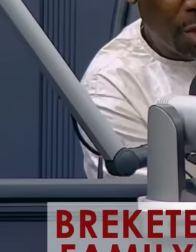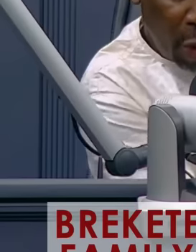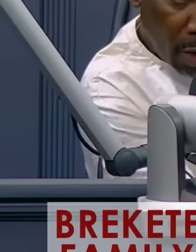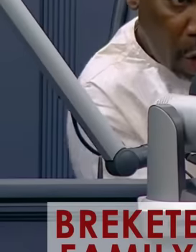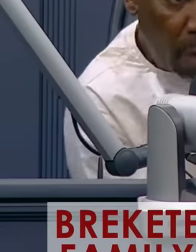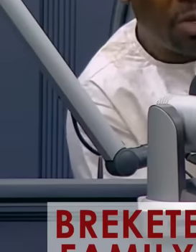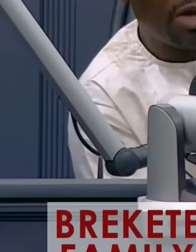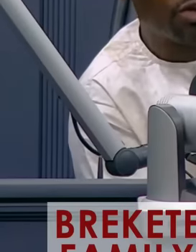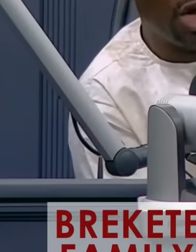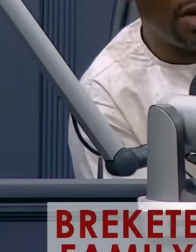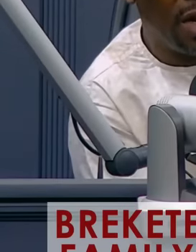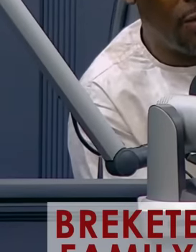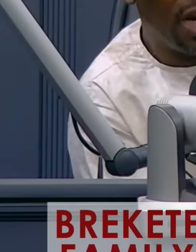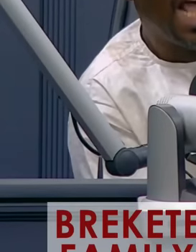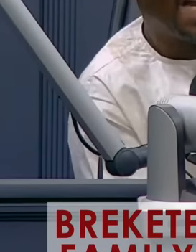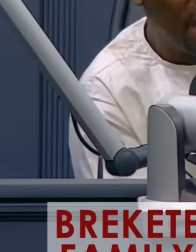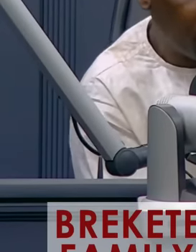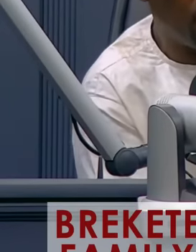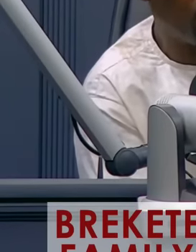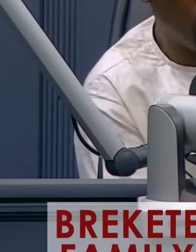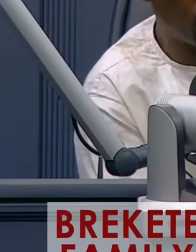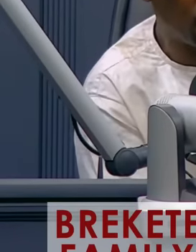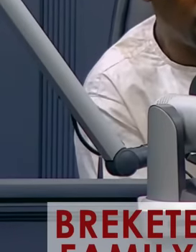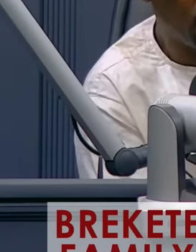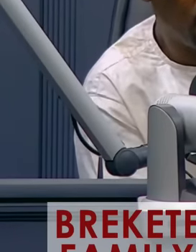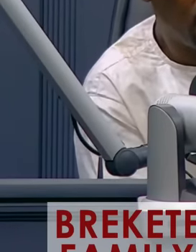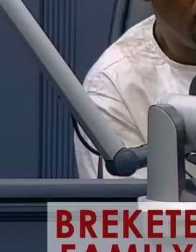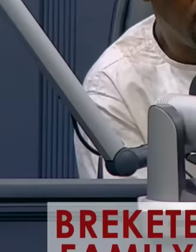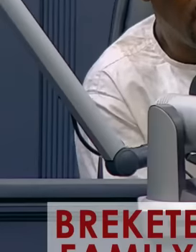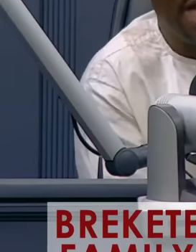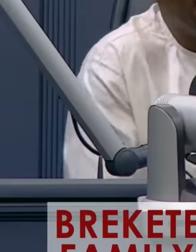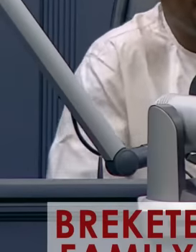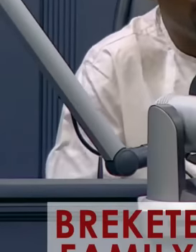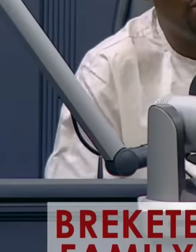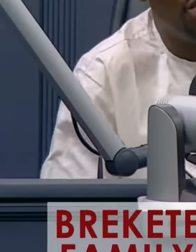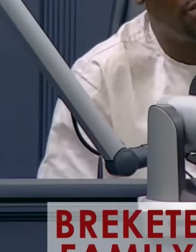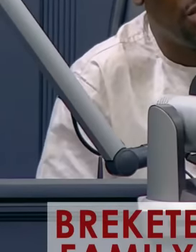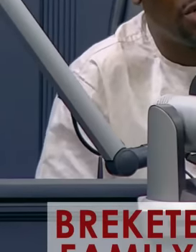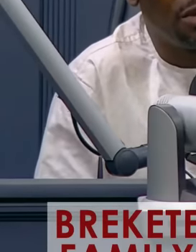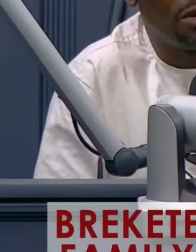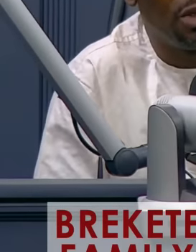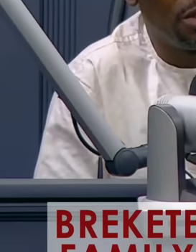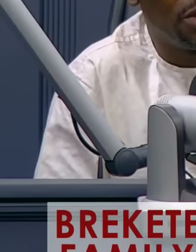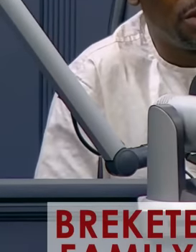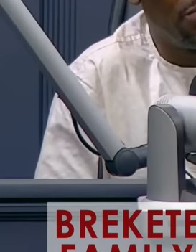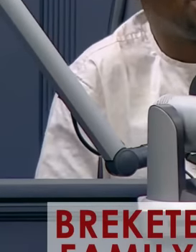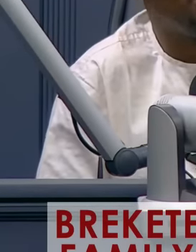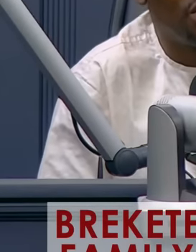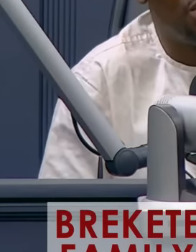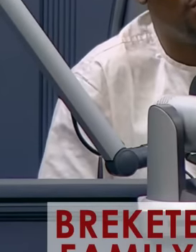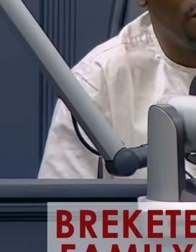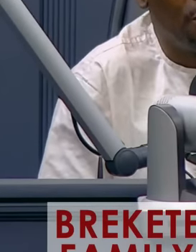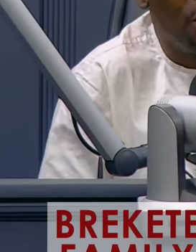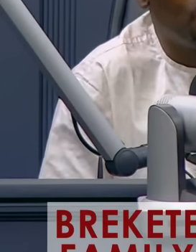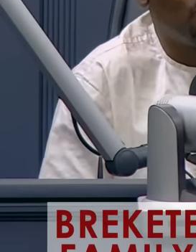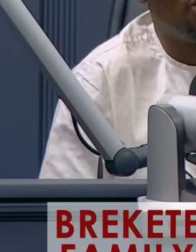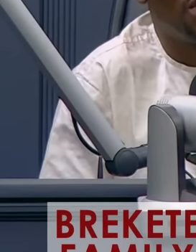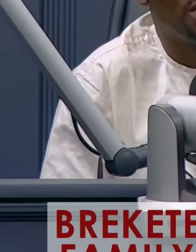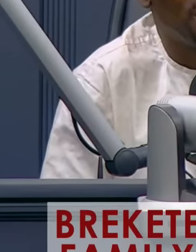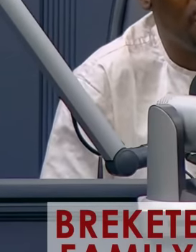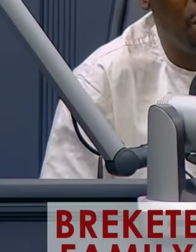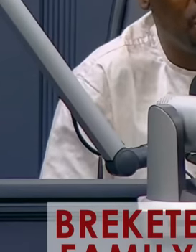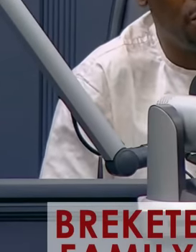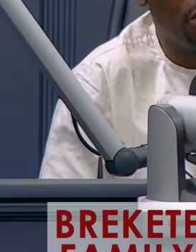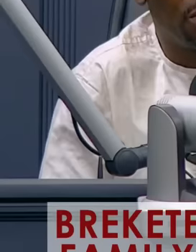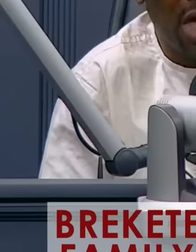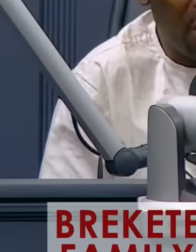condescension to come down to our level and explain to us anytime where you talk talk majority of the people know